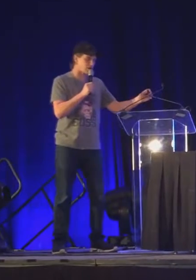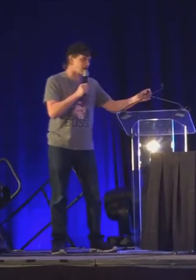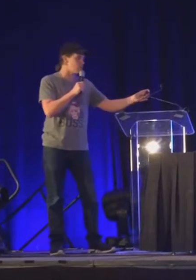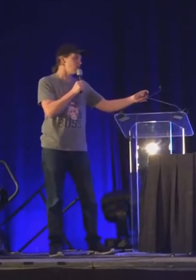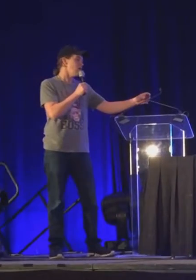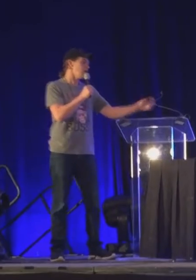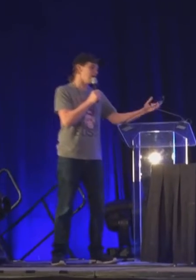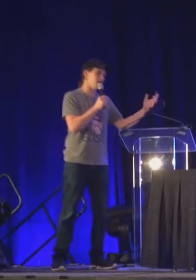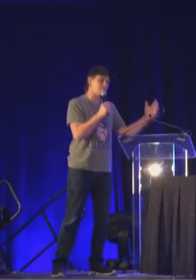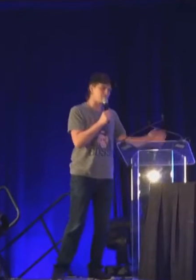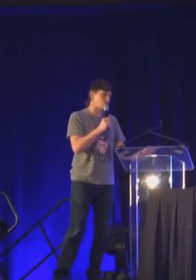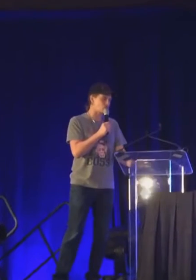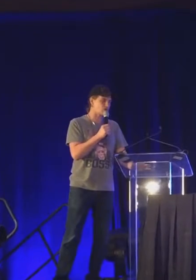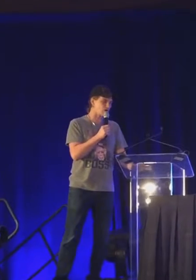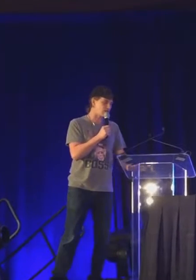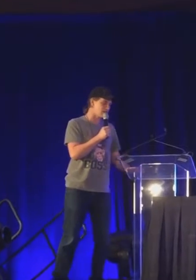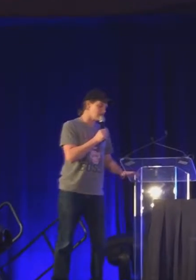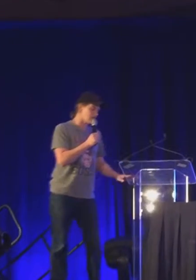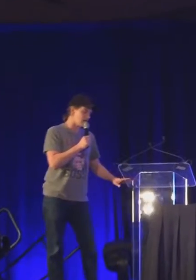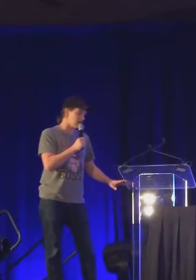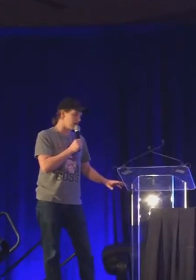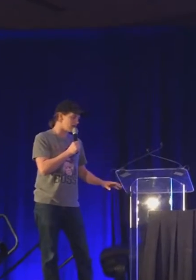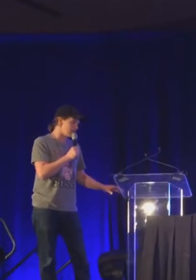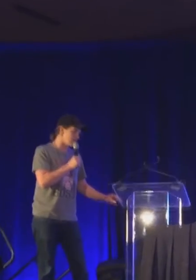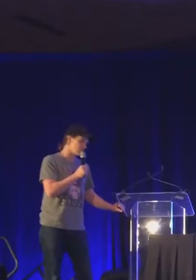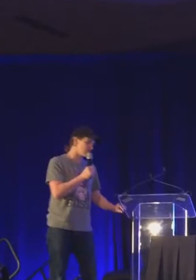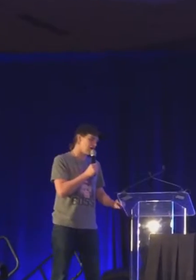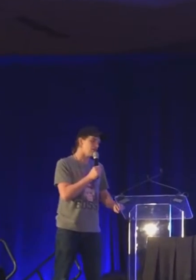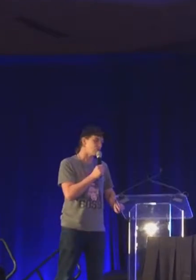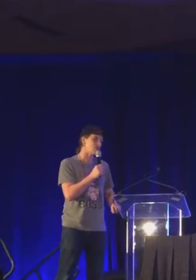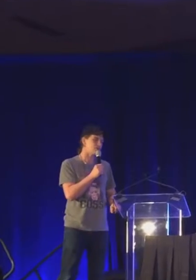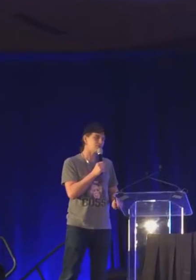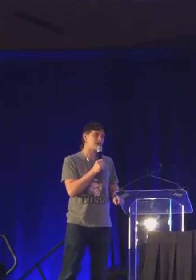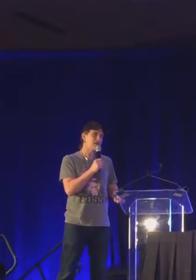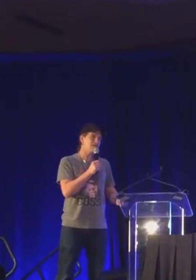I said, Mark Hamill, George Carlin, Chris,